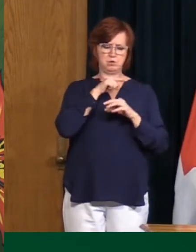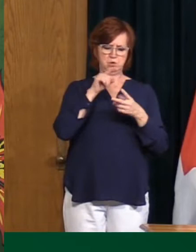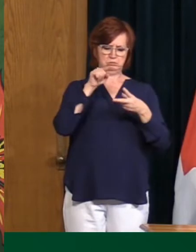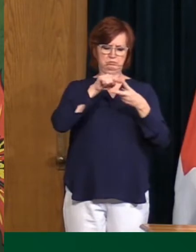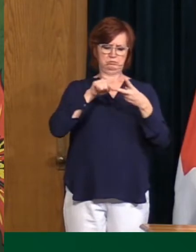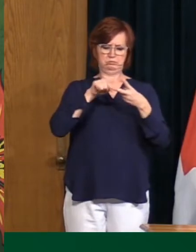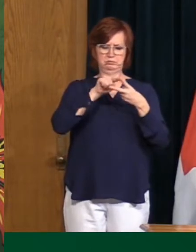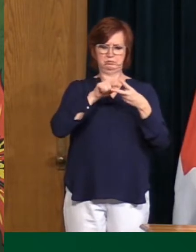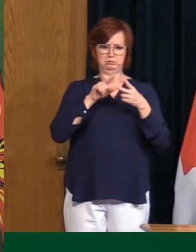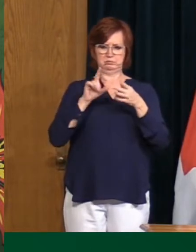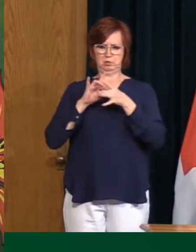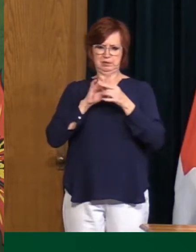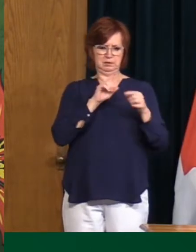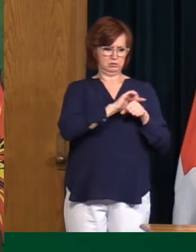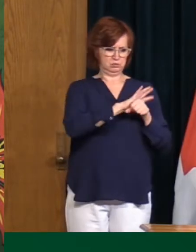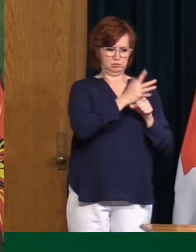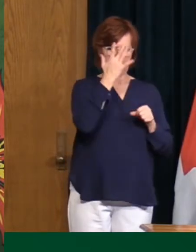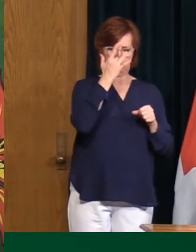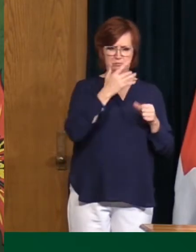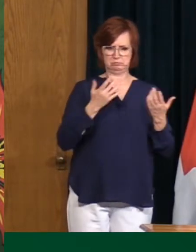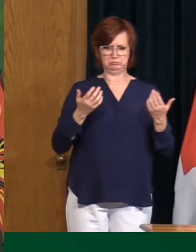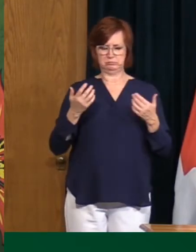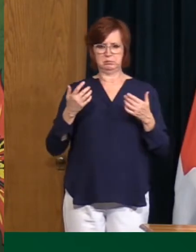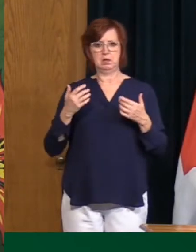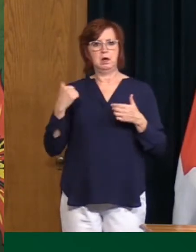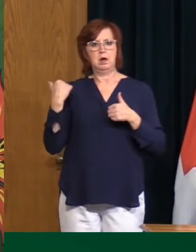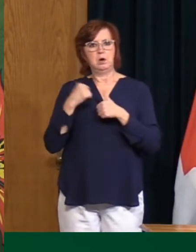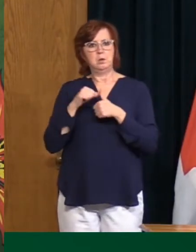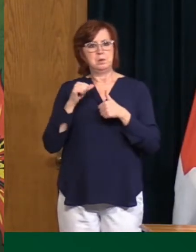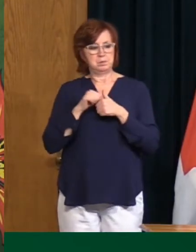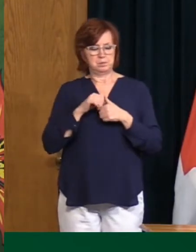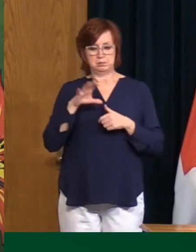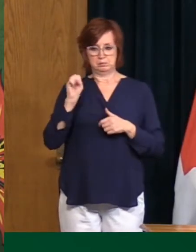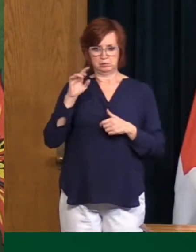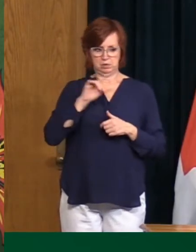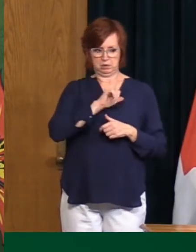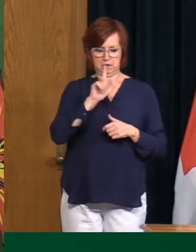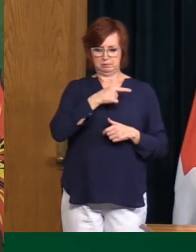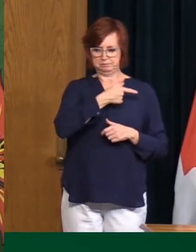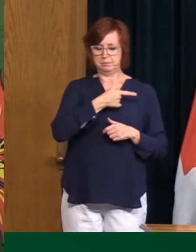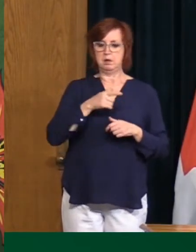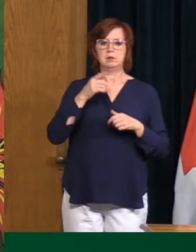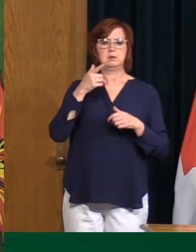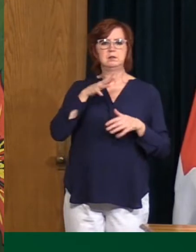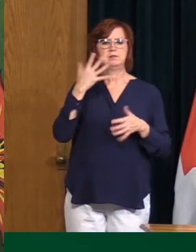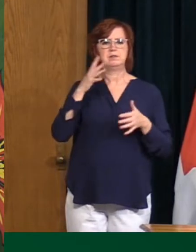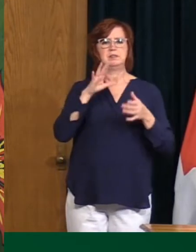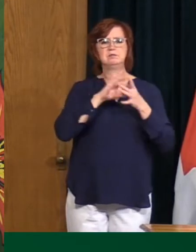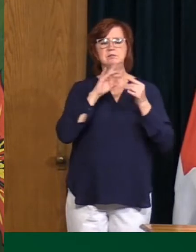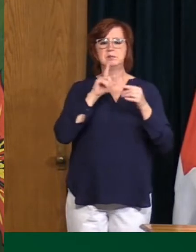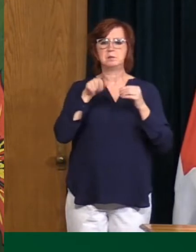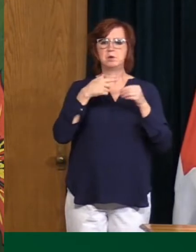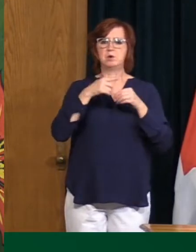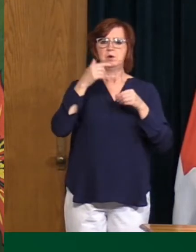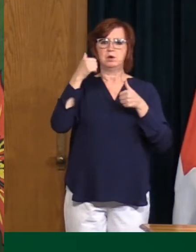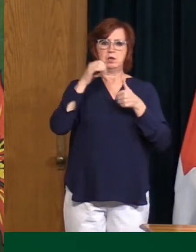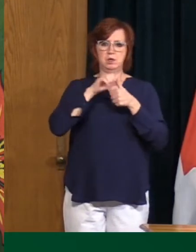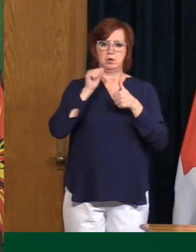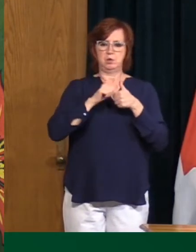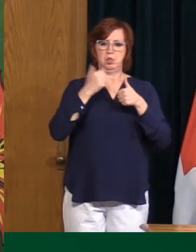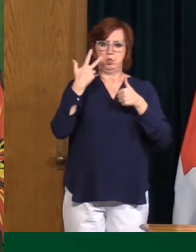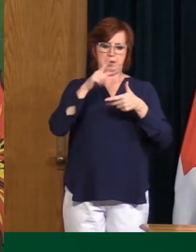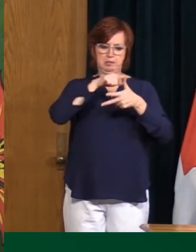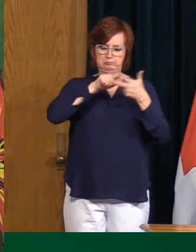so I would go back to sort of that three-legged stool that you've heard Dr. Shahab and the Premier and myself talk about lots with respect to